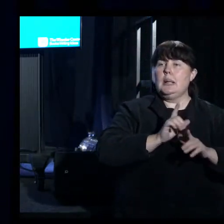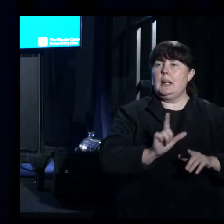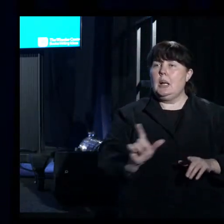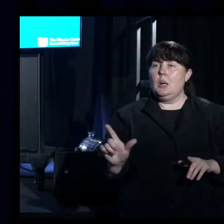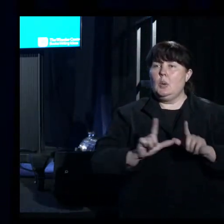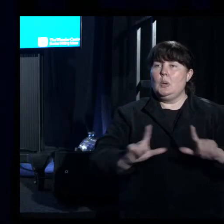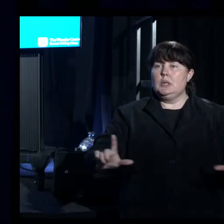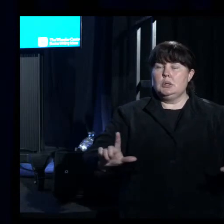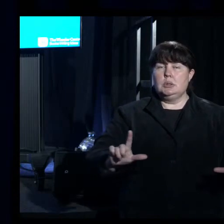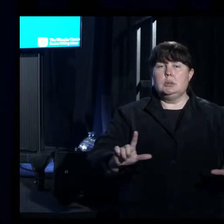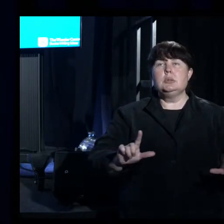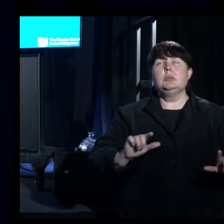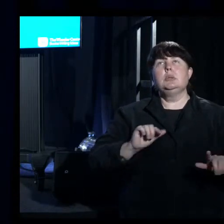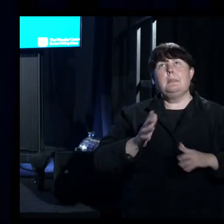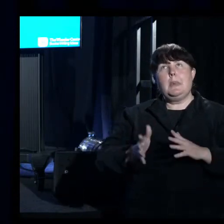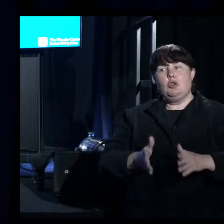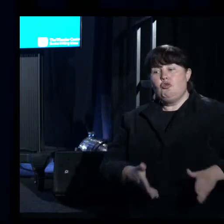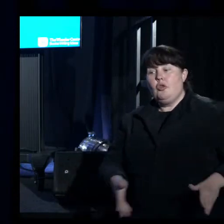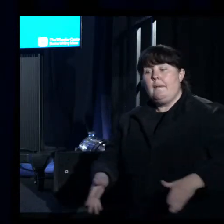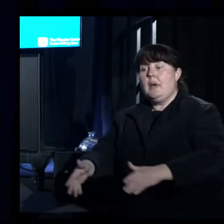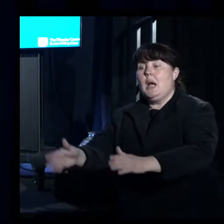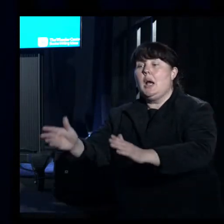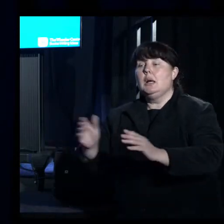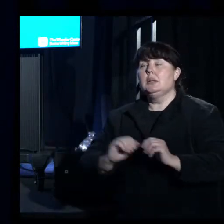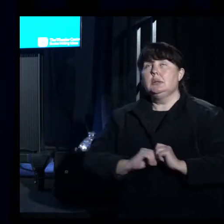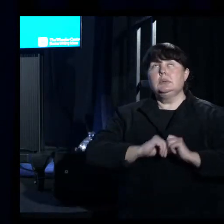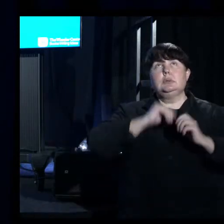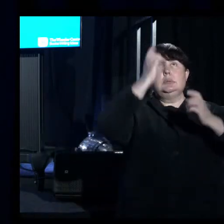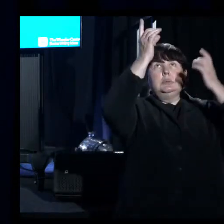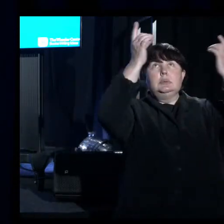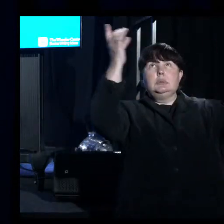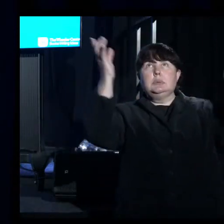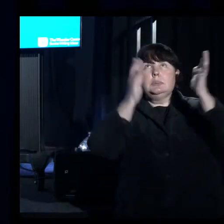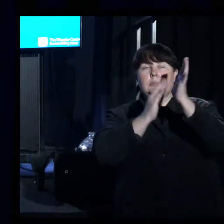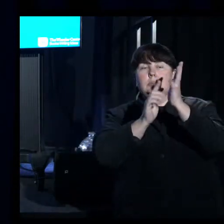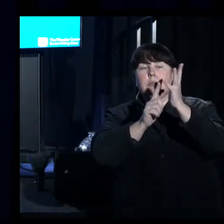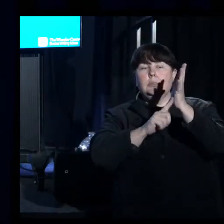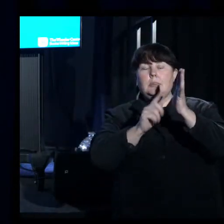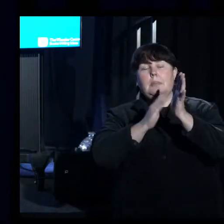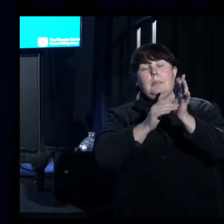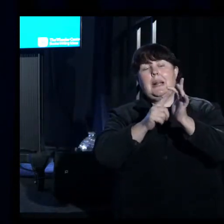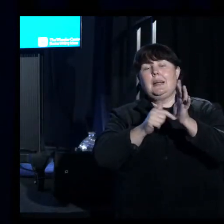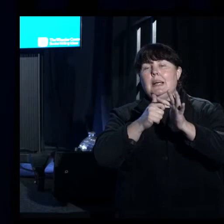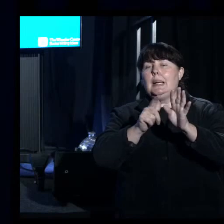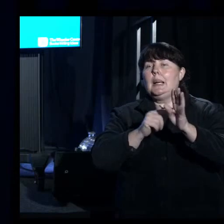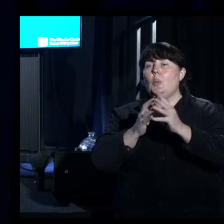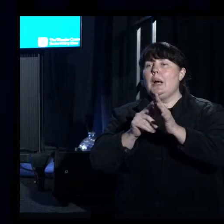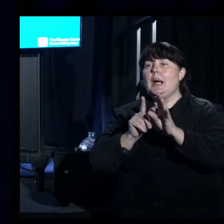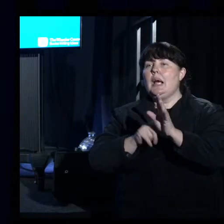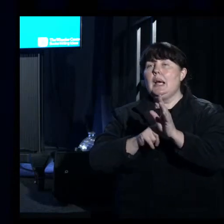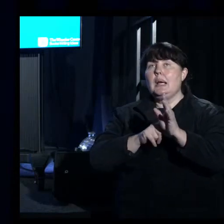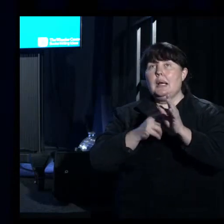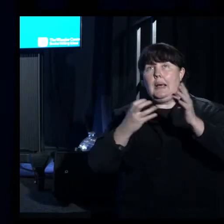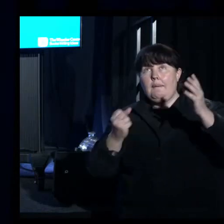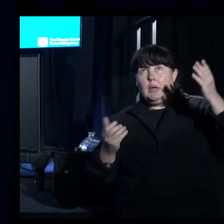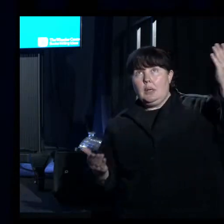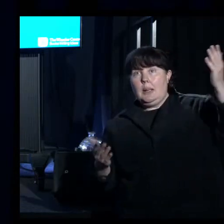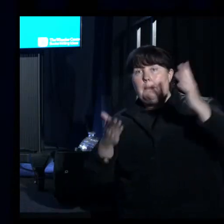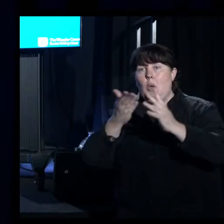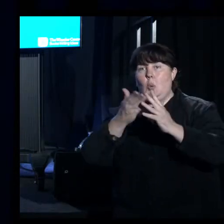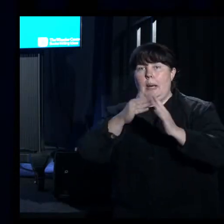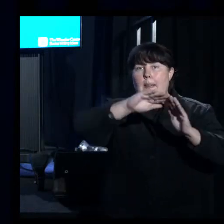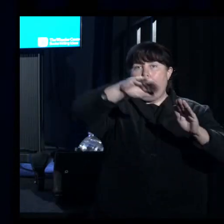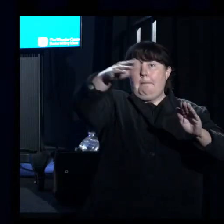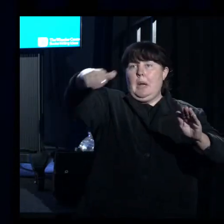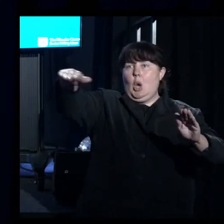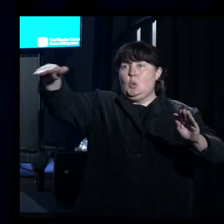The river Milky Way runs between the mountains. Stars, stars, stars.